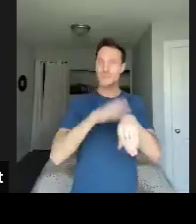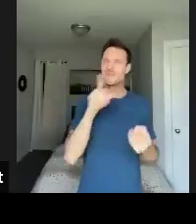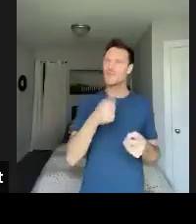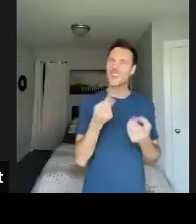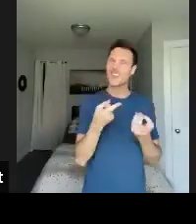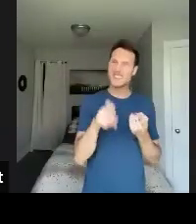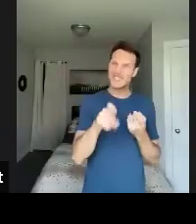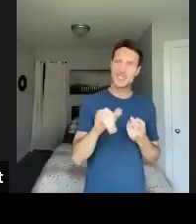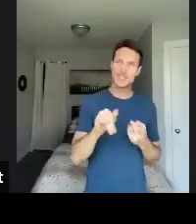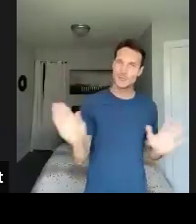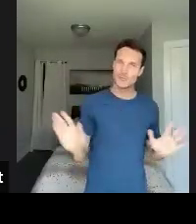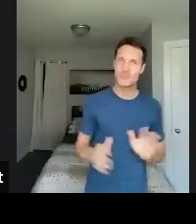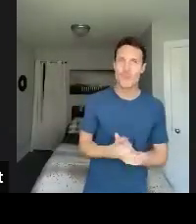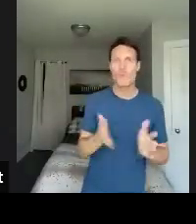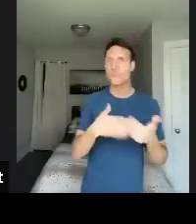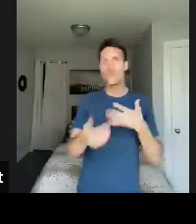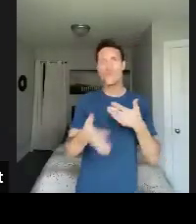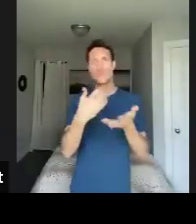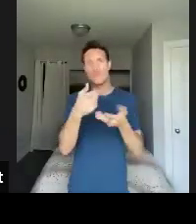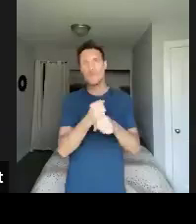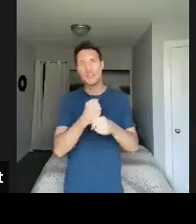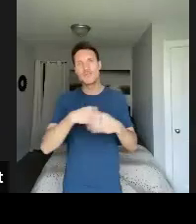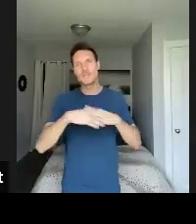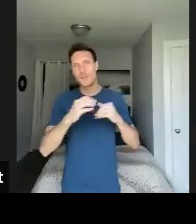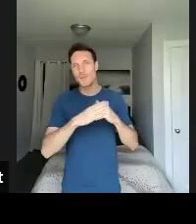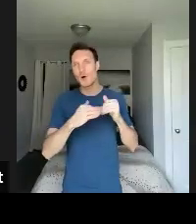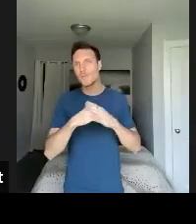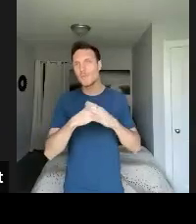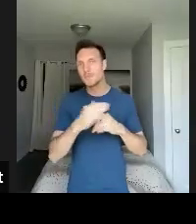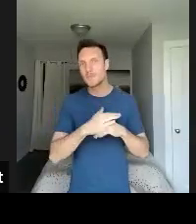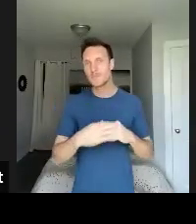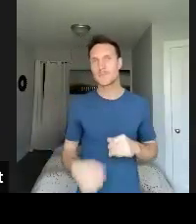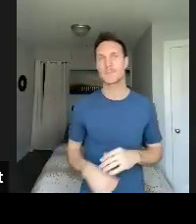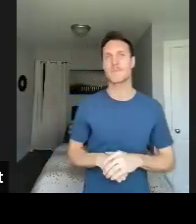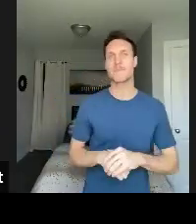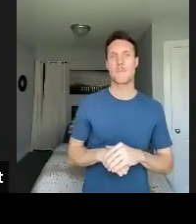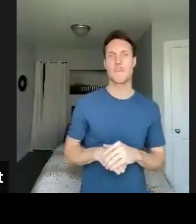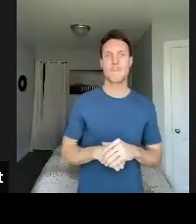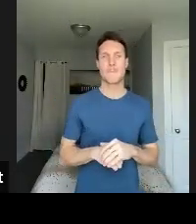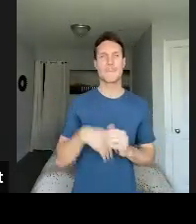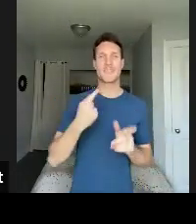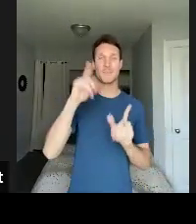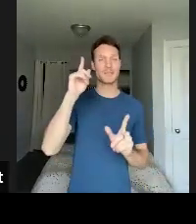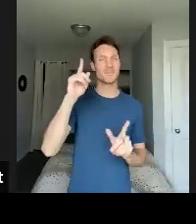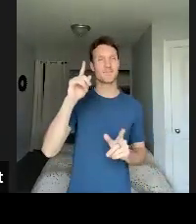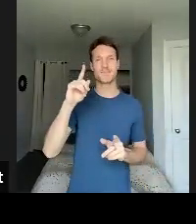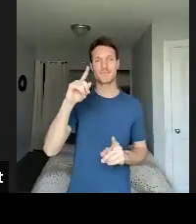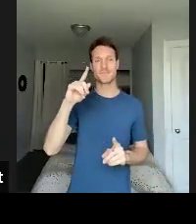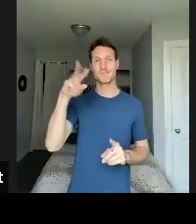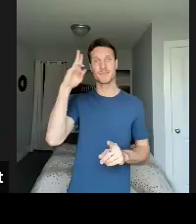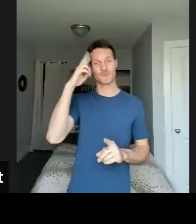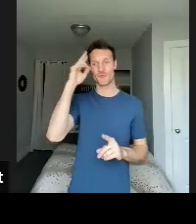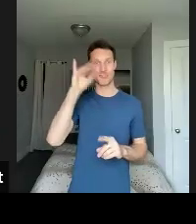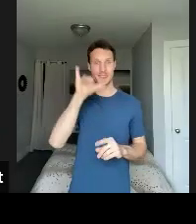most comfortable. And finally, we recognize that due to capacity limits on Zoom, not everyone